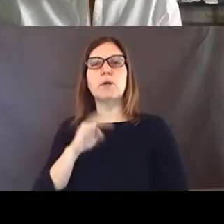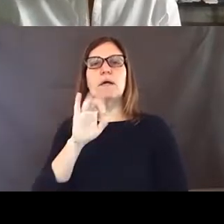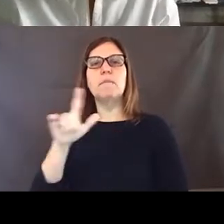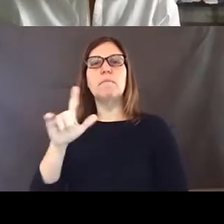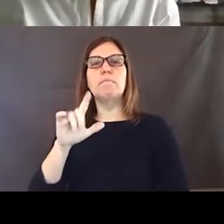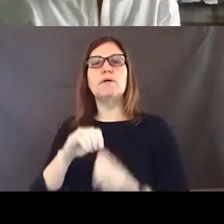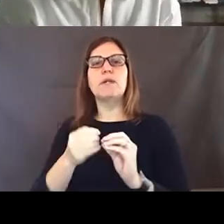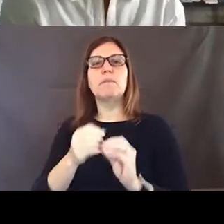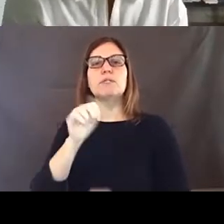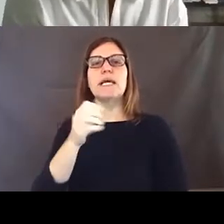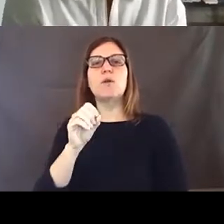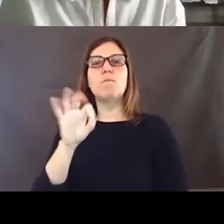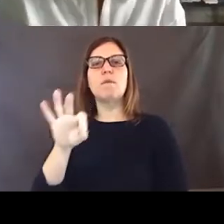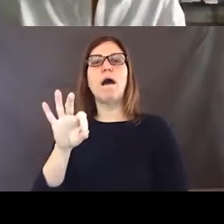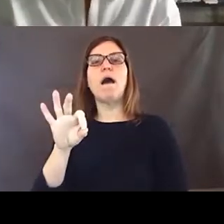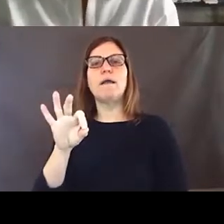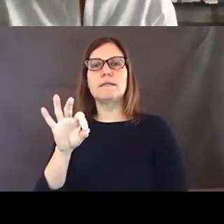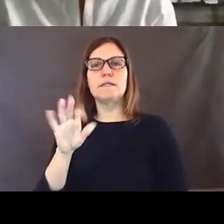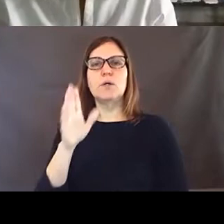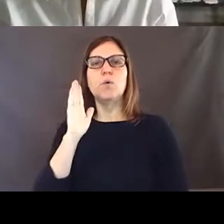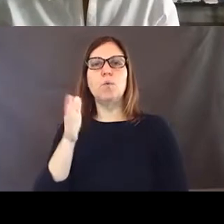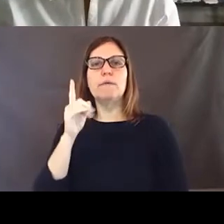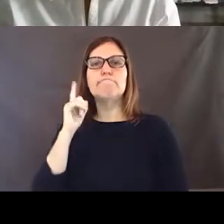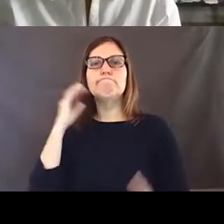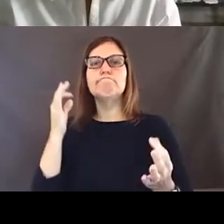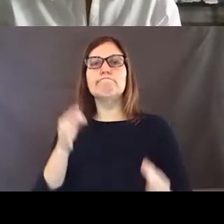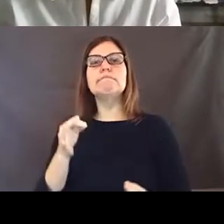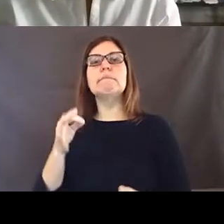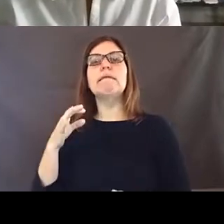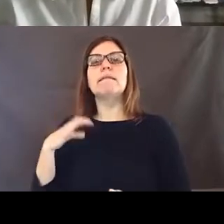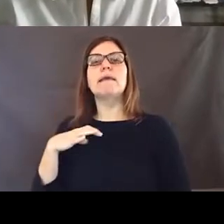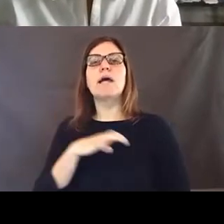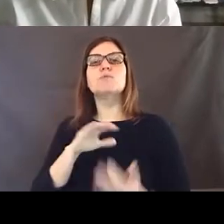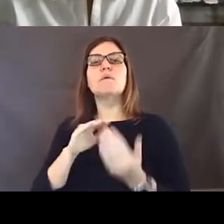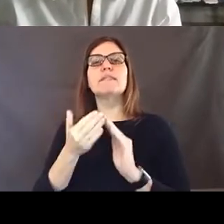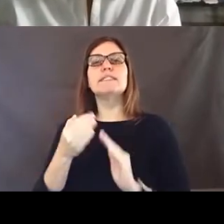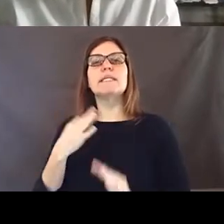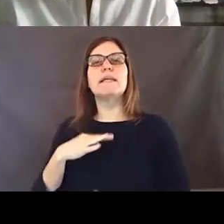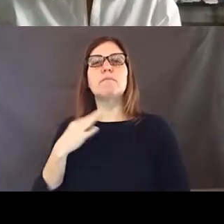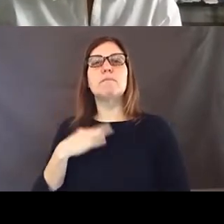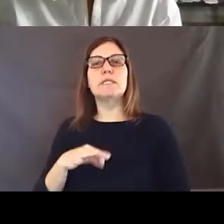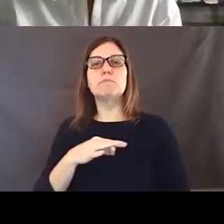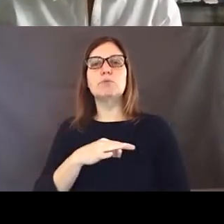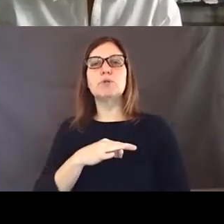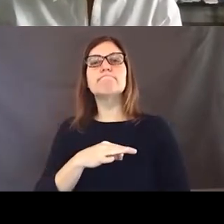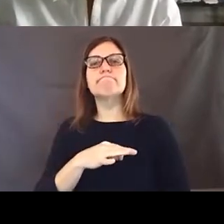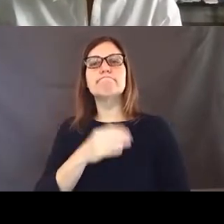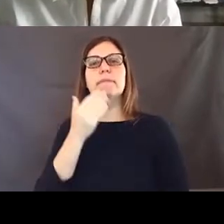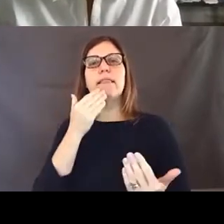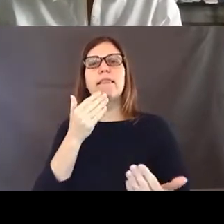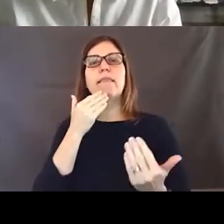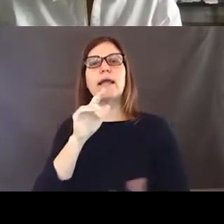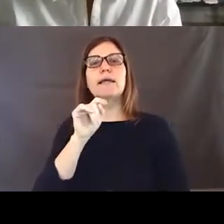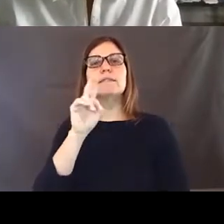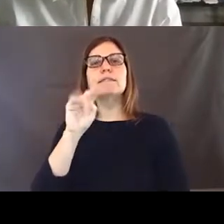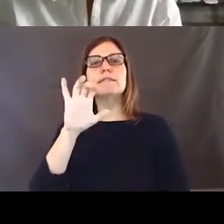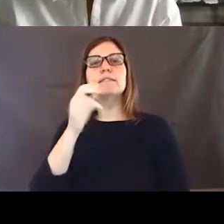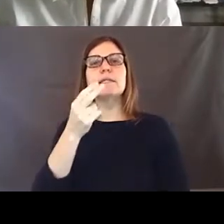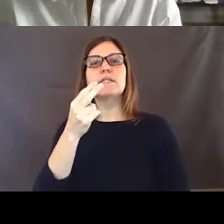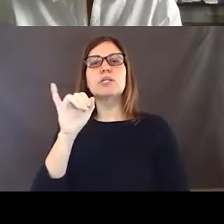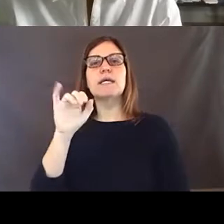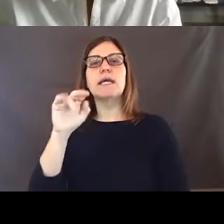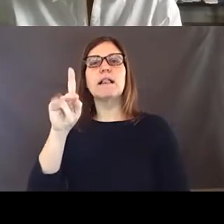1009. Now therefore be it resolved that the Council of the City of Pittsburgh does hereby thank and commend Tunch Oaken for his